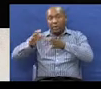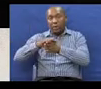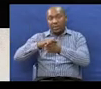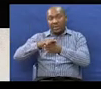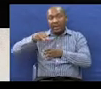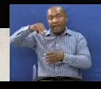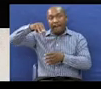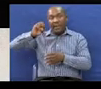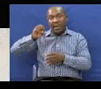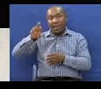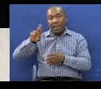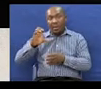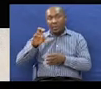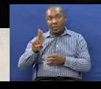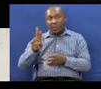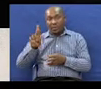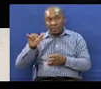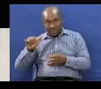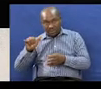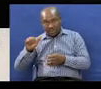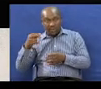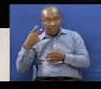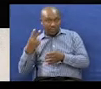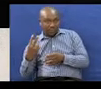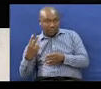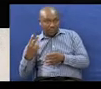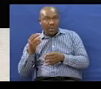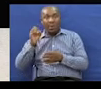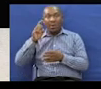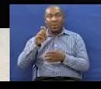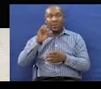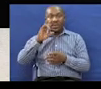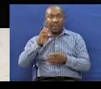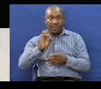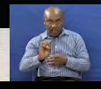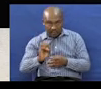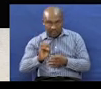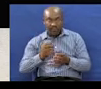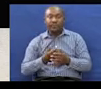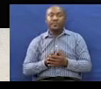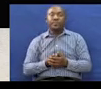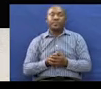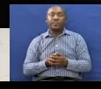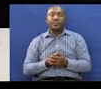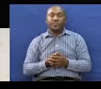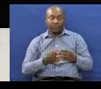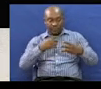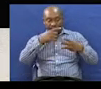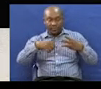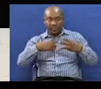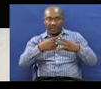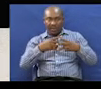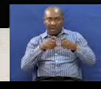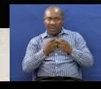order to obtain oxygen gas. And yes, last time we discussed about the setup for the diagram